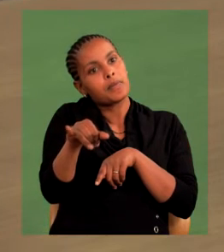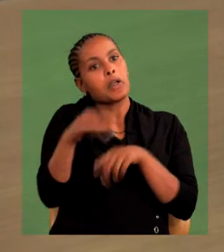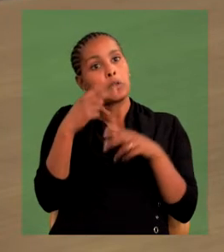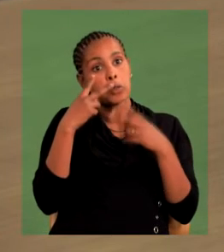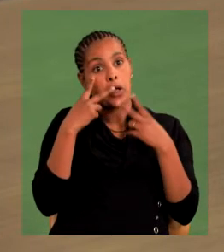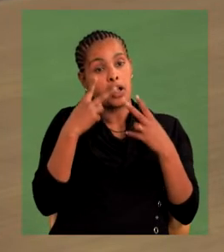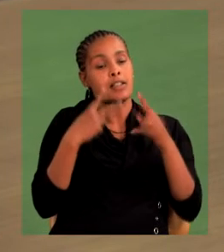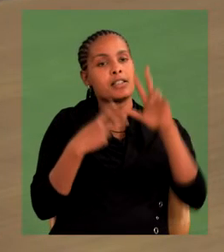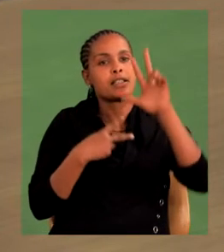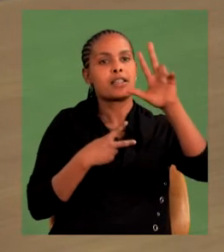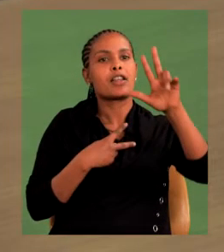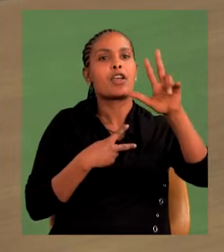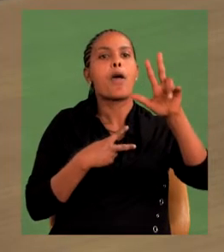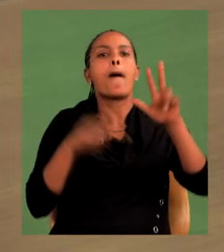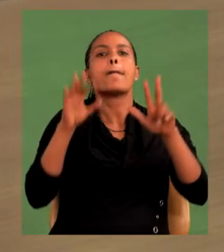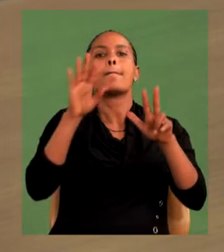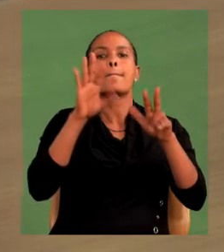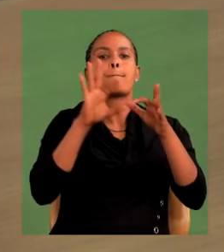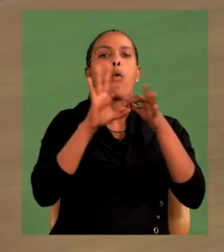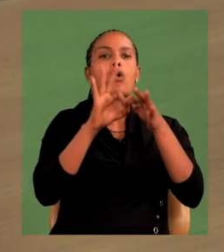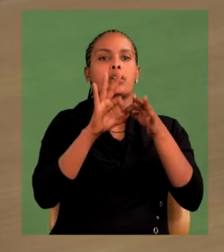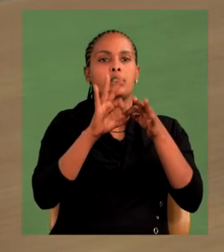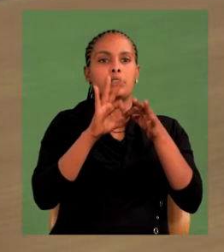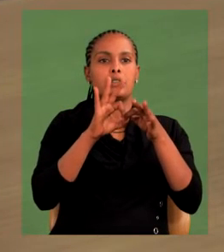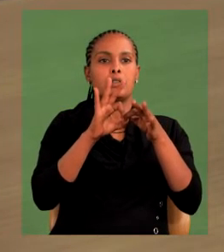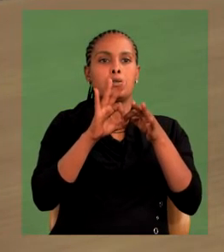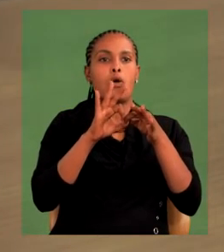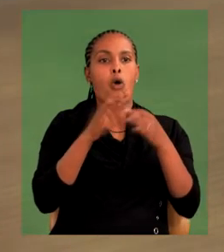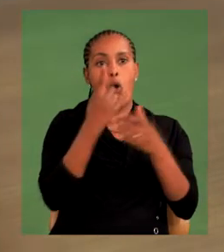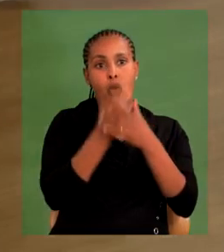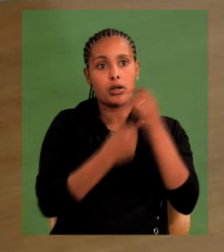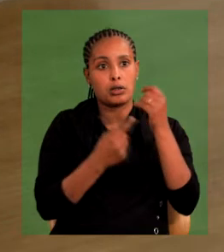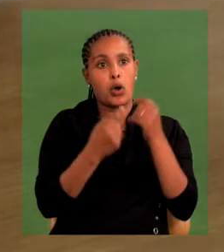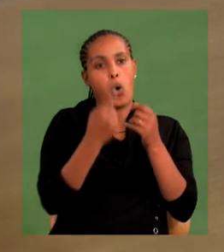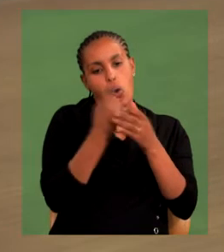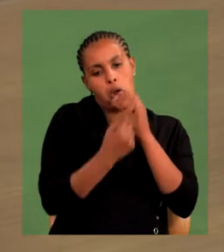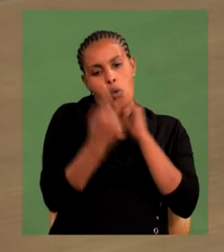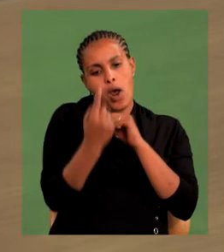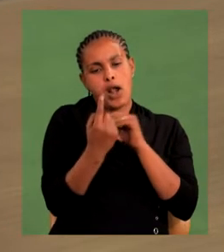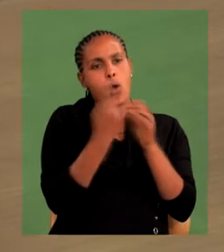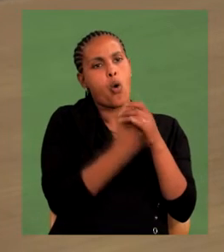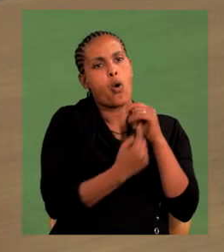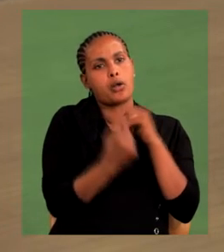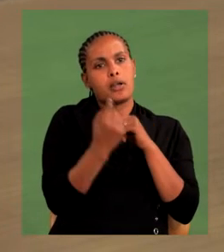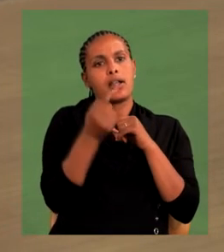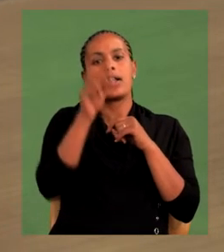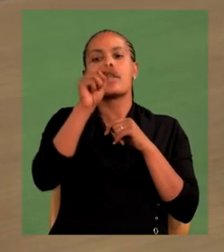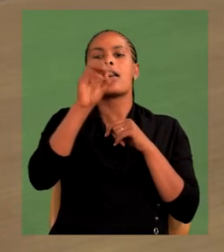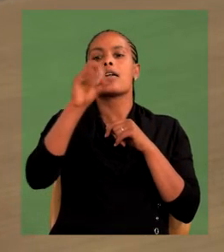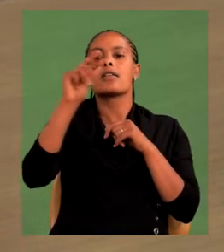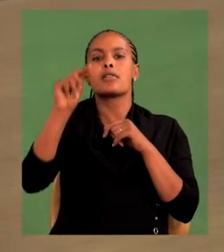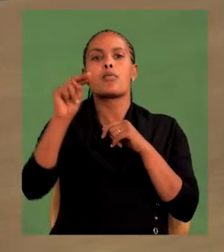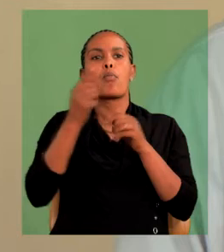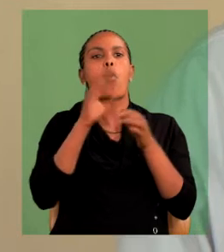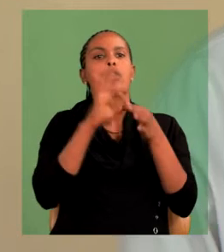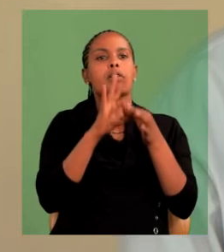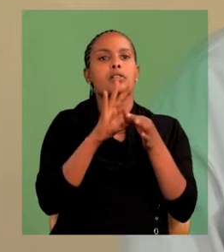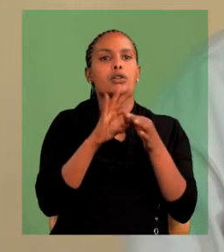Here you have three bonding pairs. Here you have only two. Only one non-bonding,